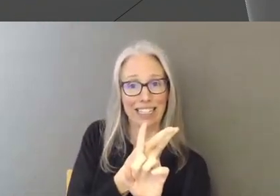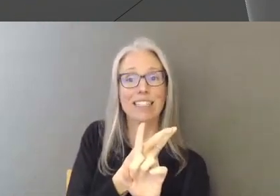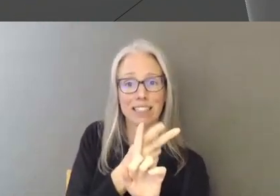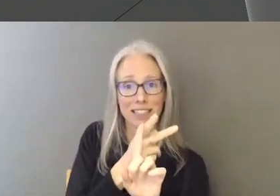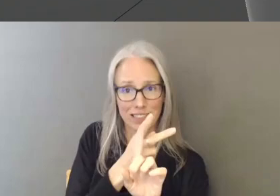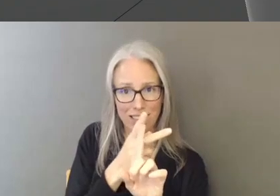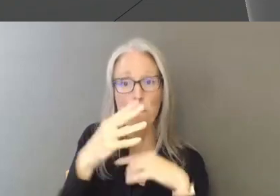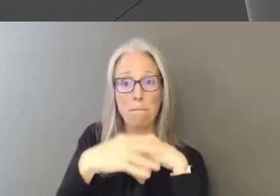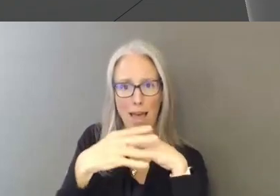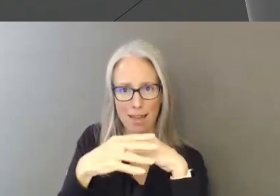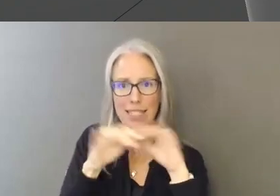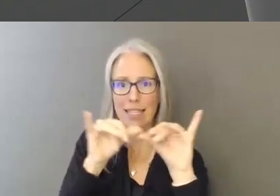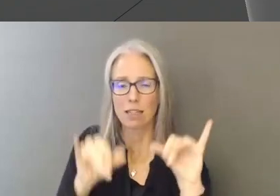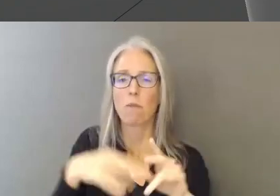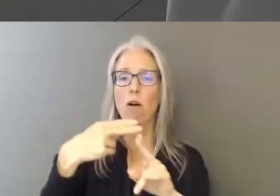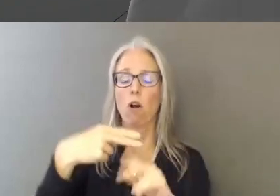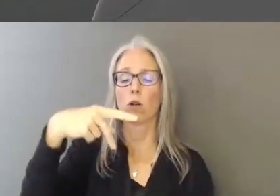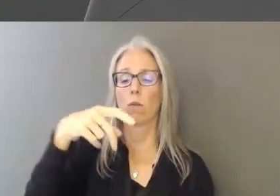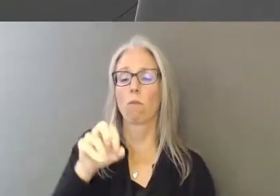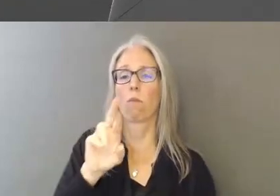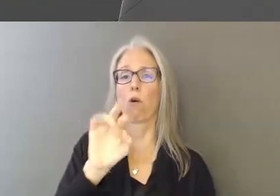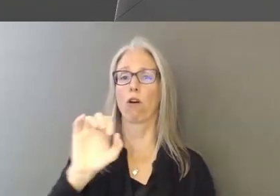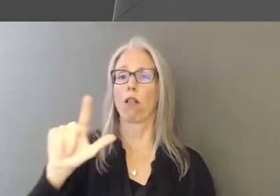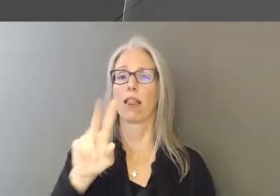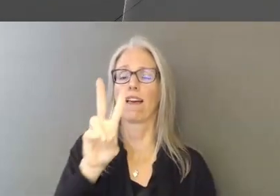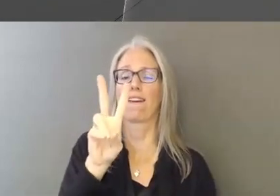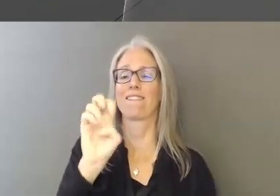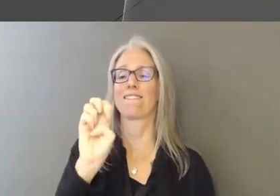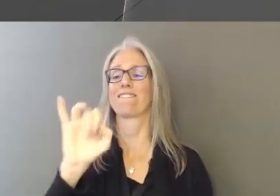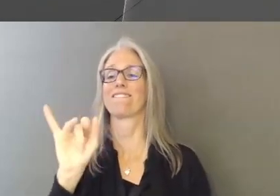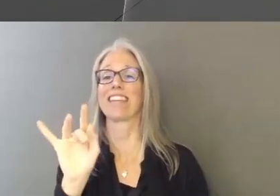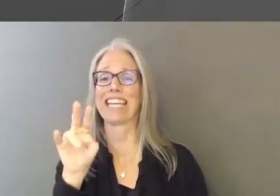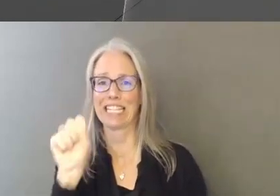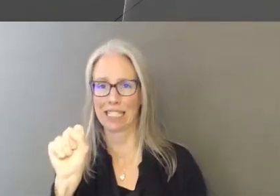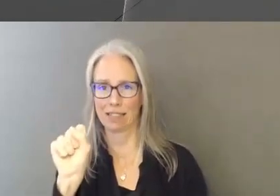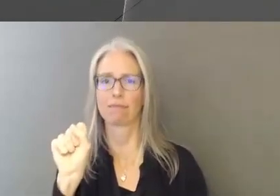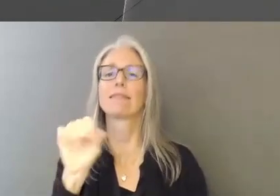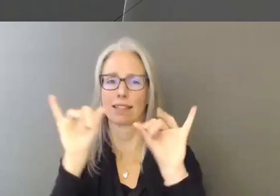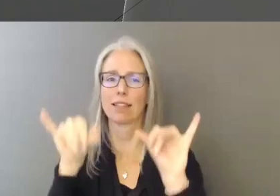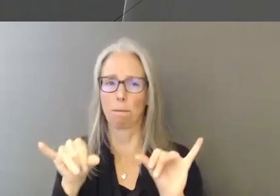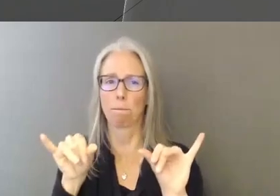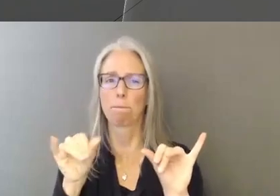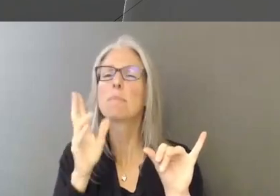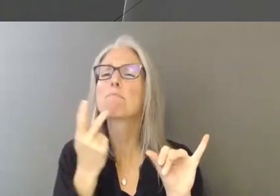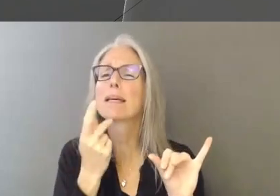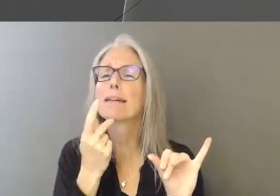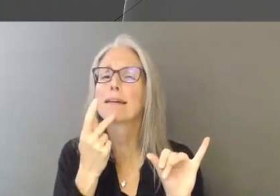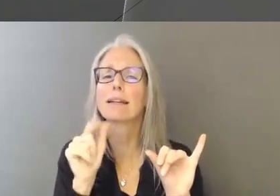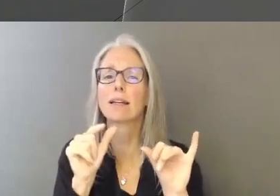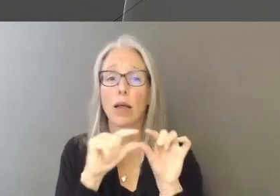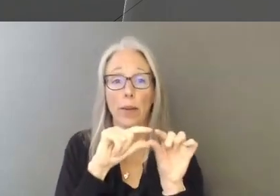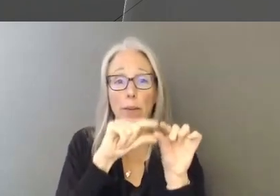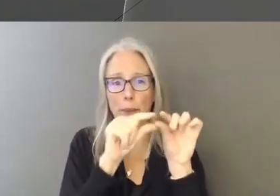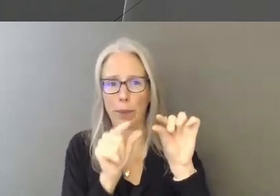the portal venous system. We look at it like this, right? So when we mention, there's a